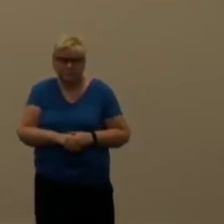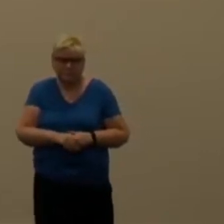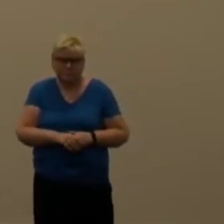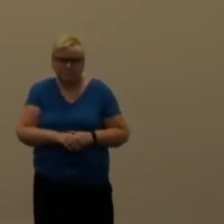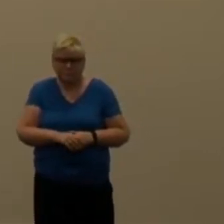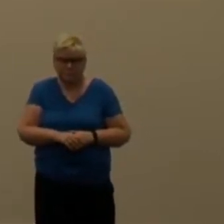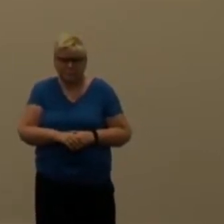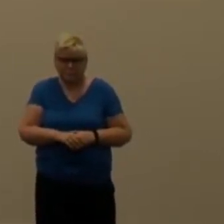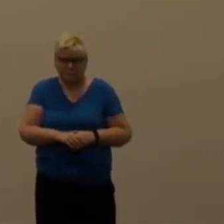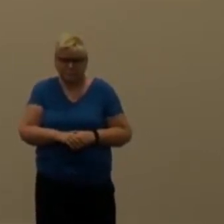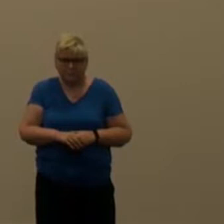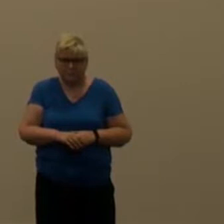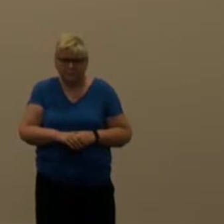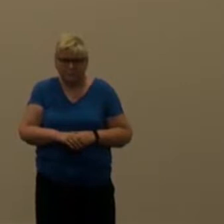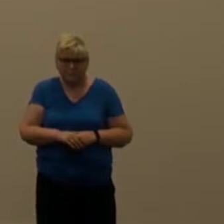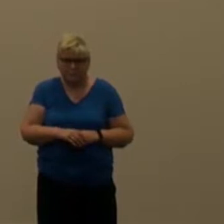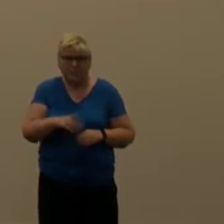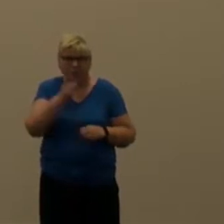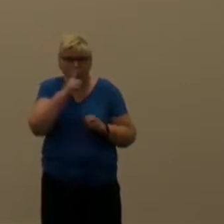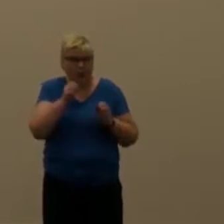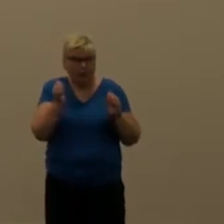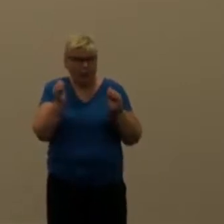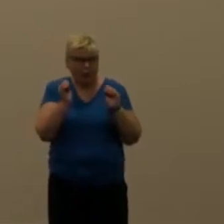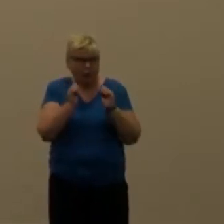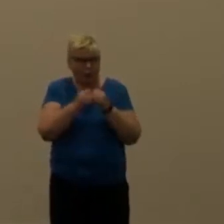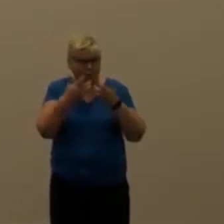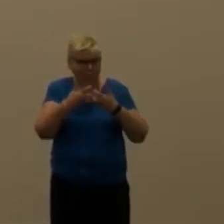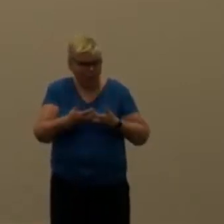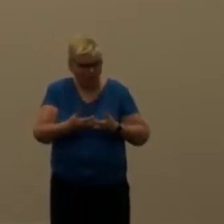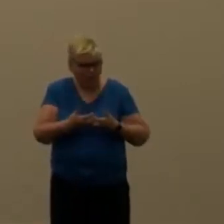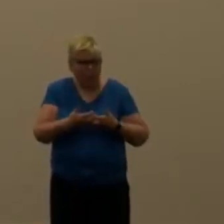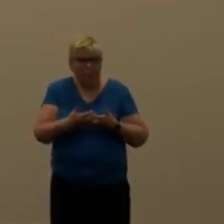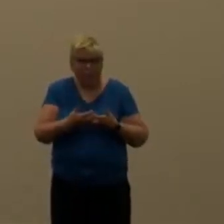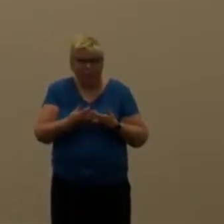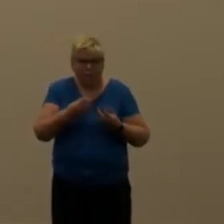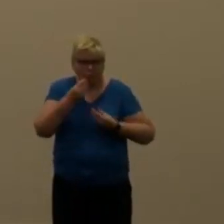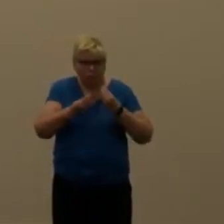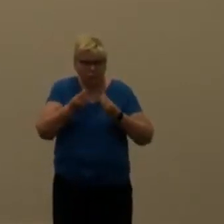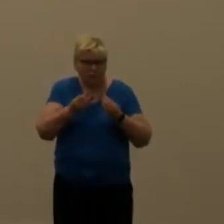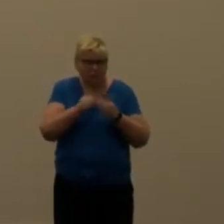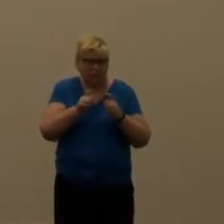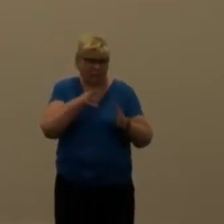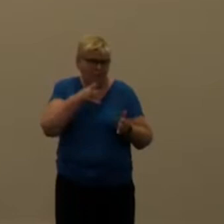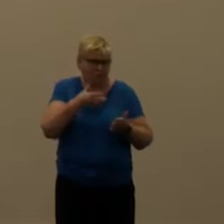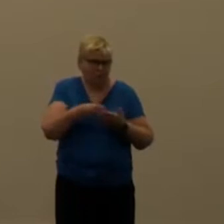The amount, the category, description, lunch, fish and chips.